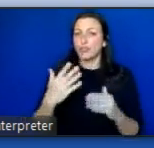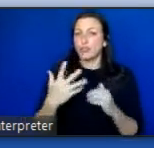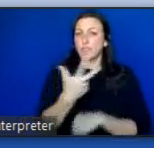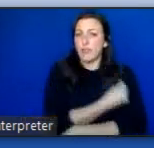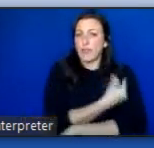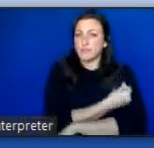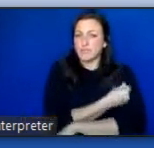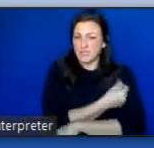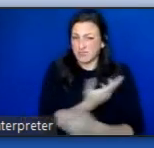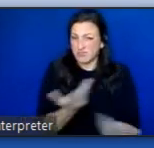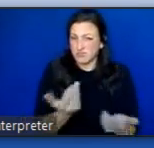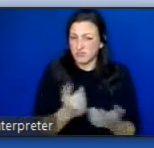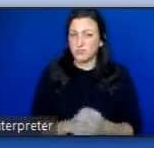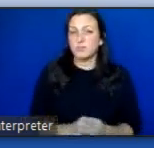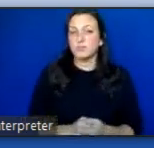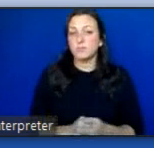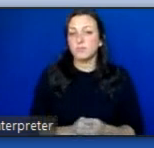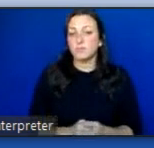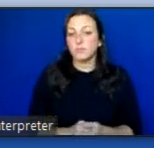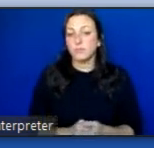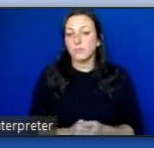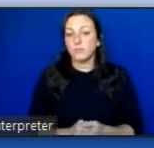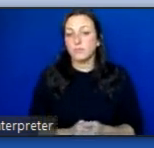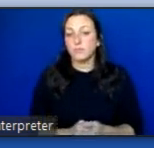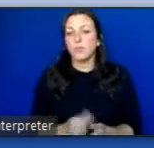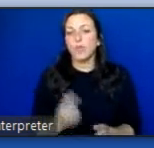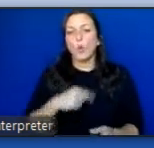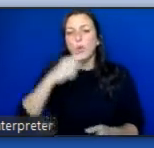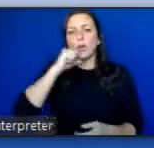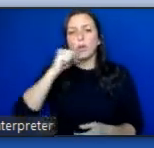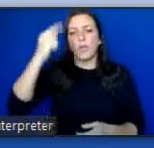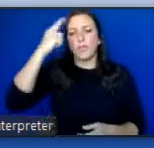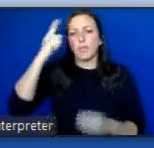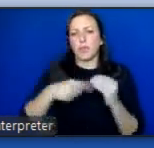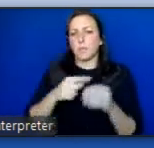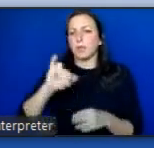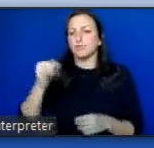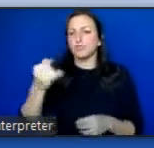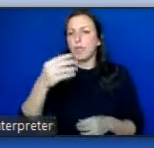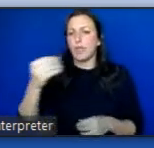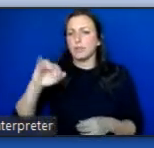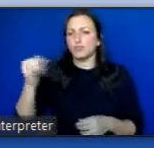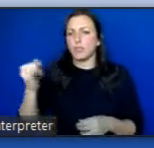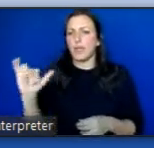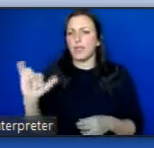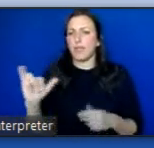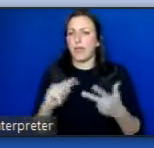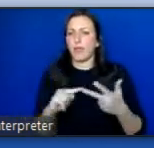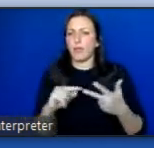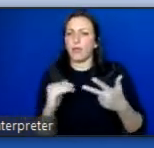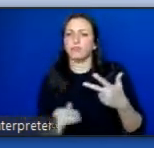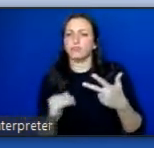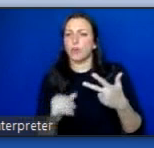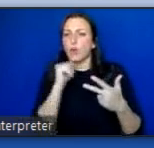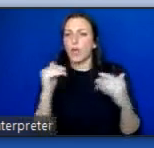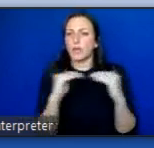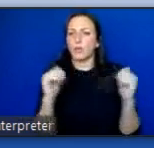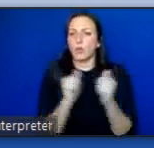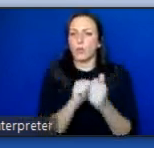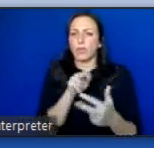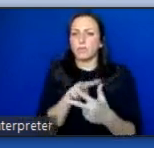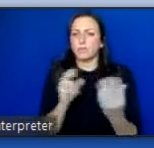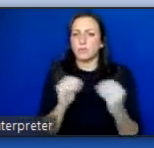Well, at the state, we're certainly not thinking of the J&J vaccine as a second tier vaccine. More than 85%